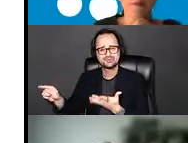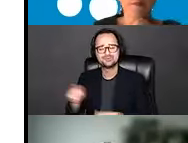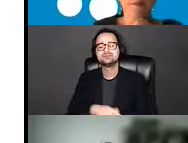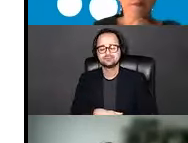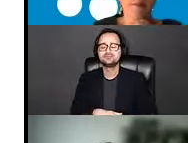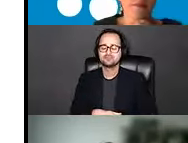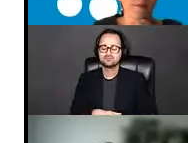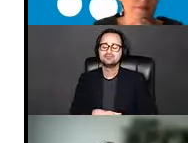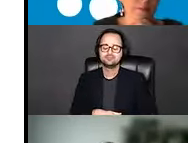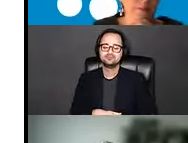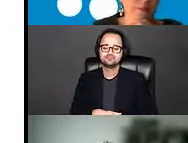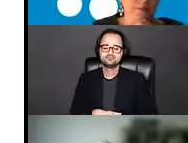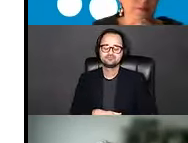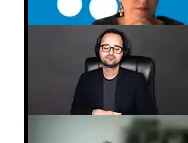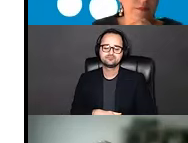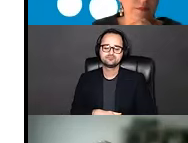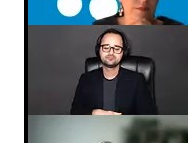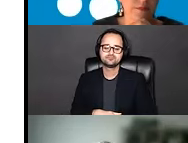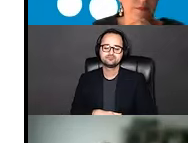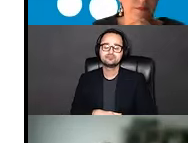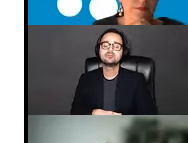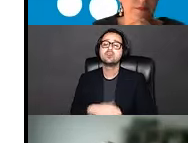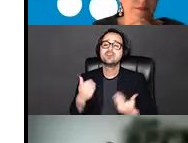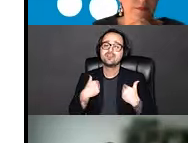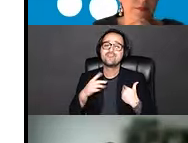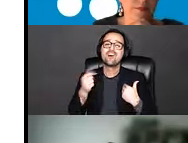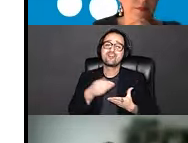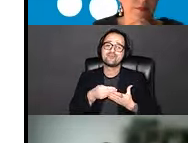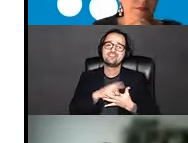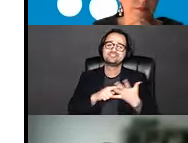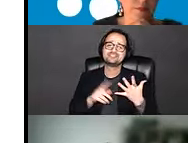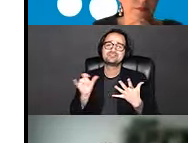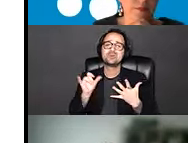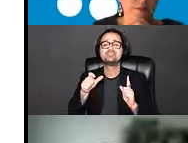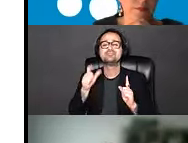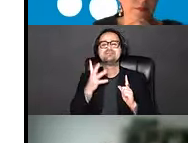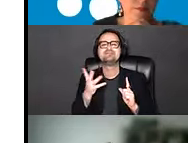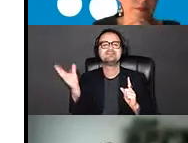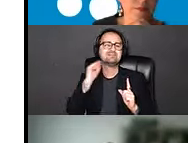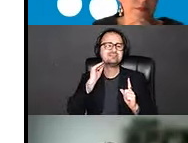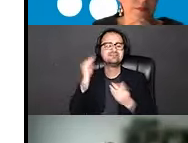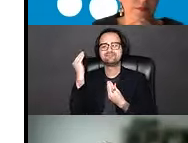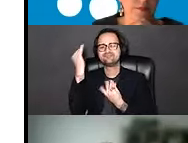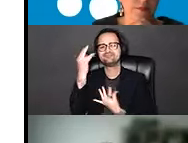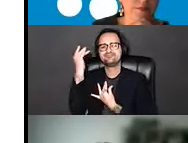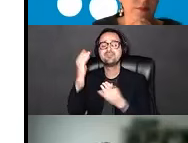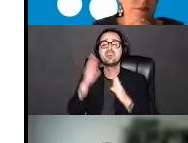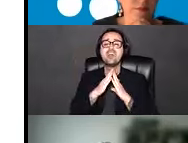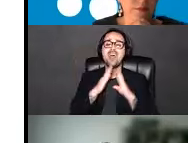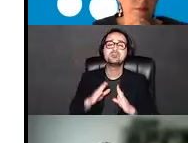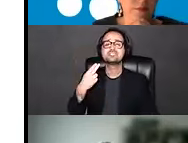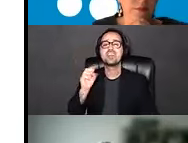help and support and strengthen. It's these other monies as well you need to be thinking about. So housing and housing related,